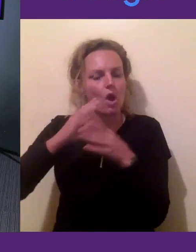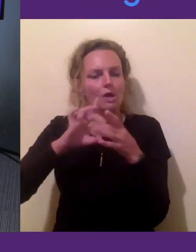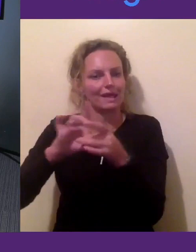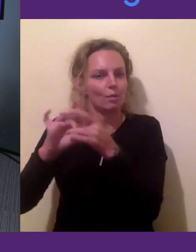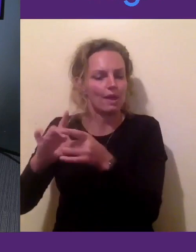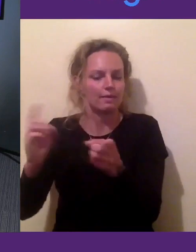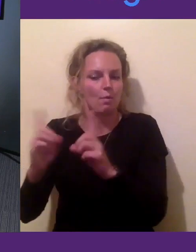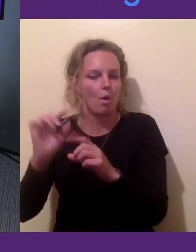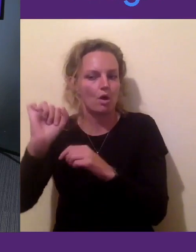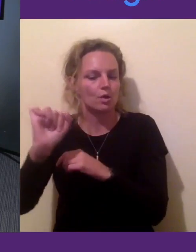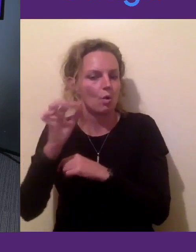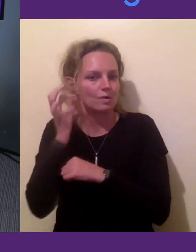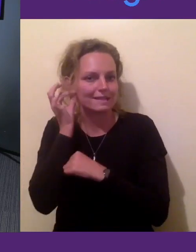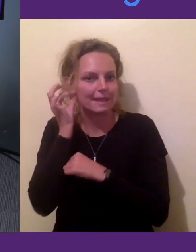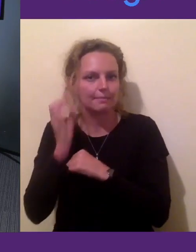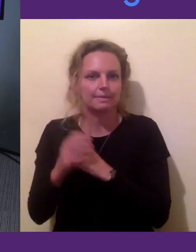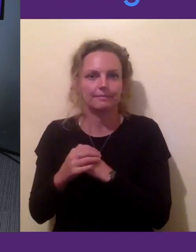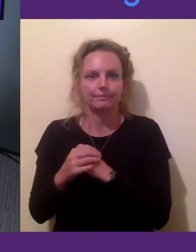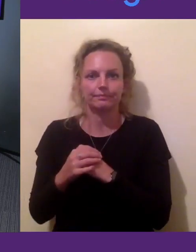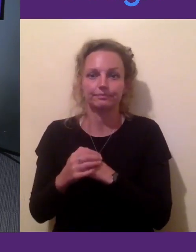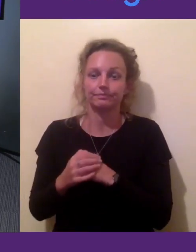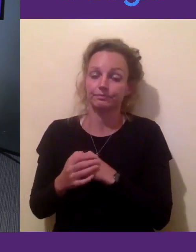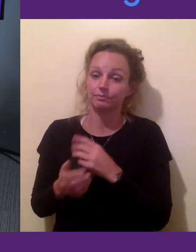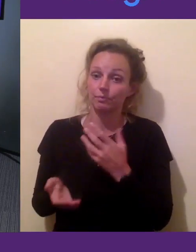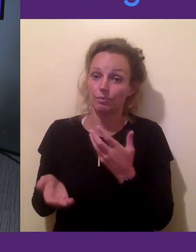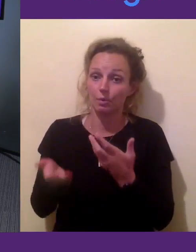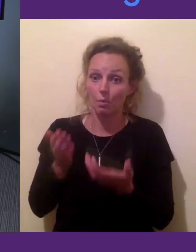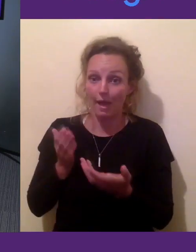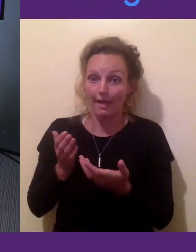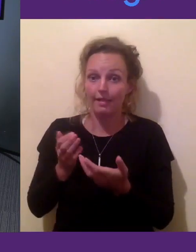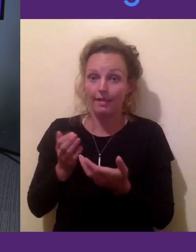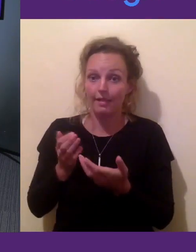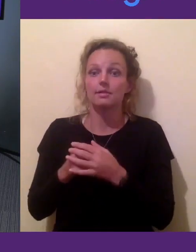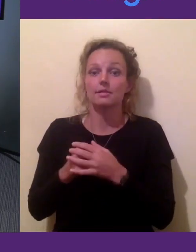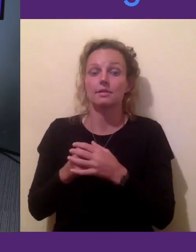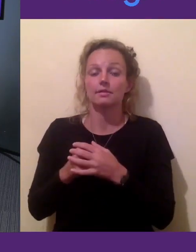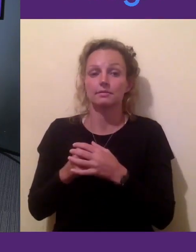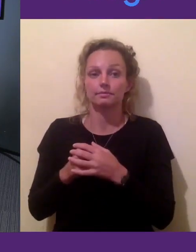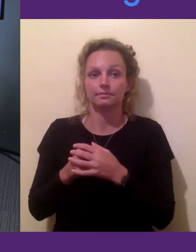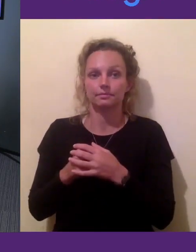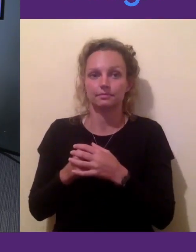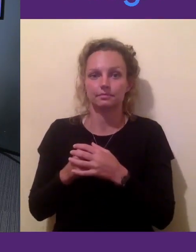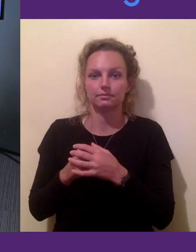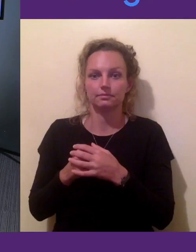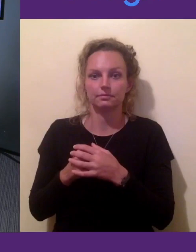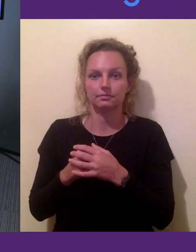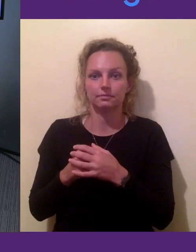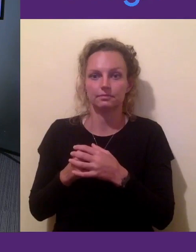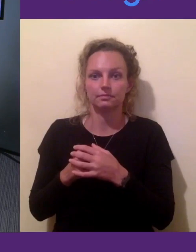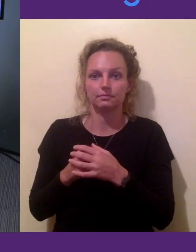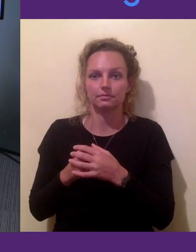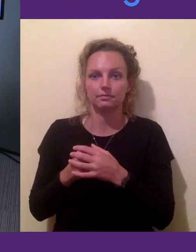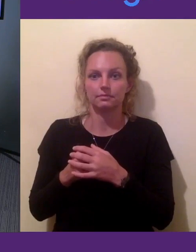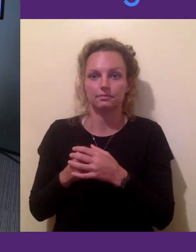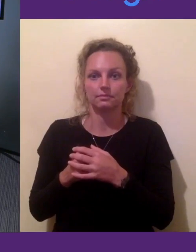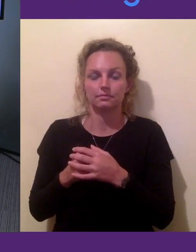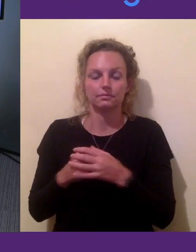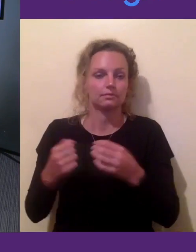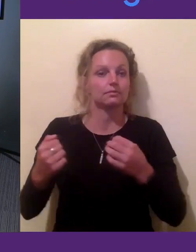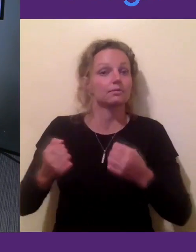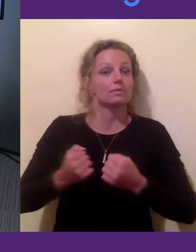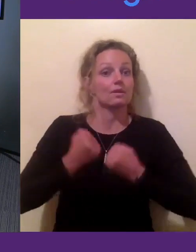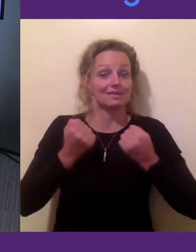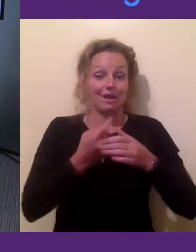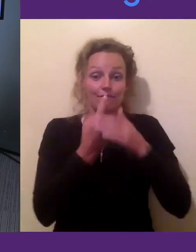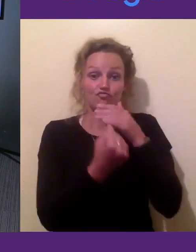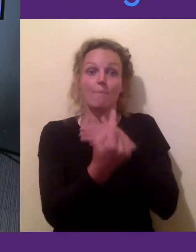Katie? It was something that we did recently at RNID. So we're a completely remote organization, but we get together in person a